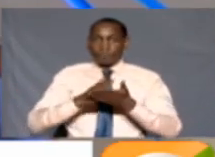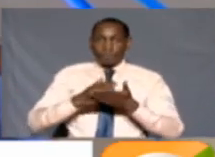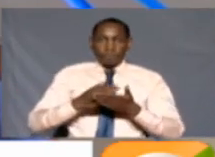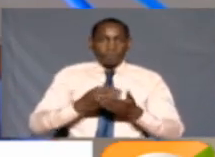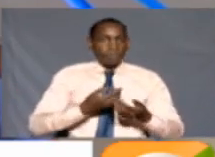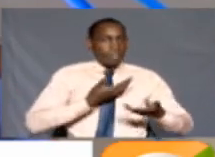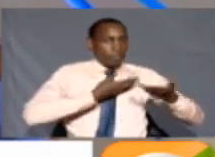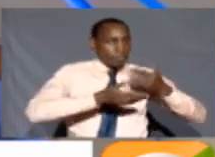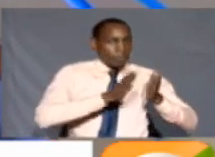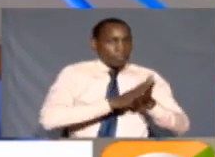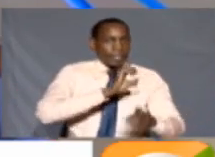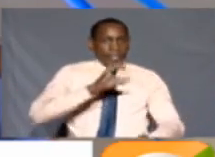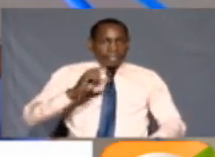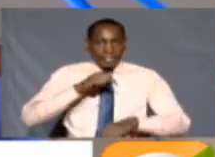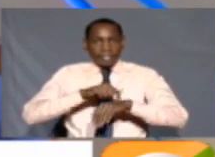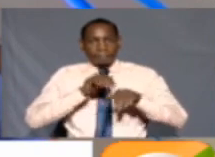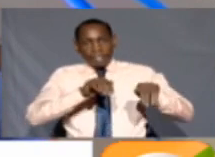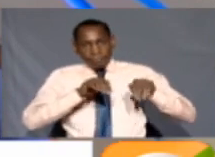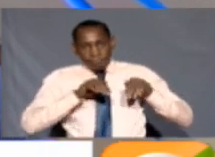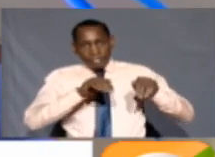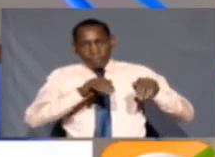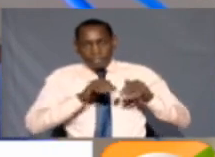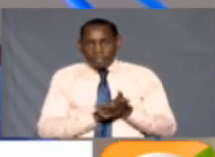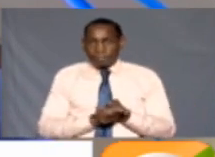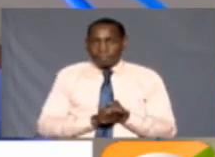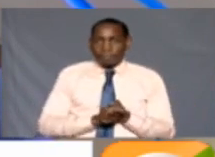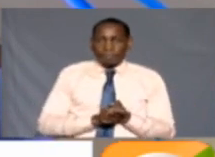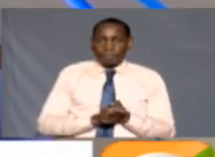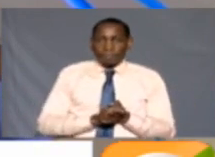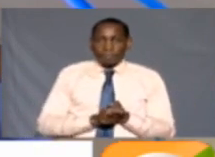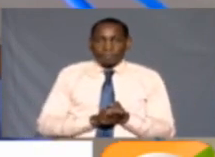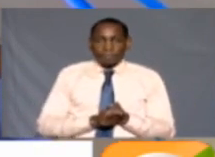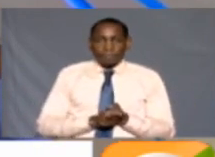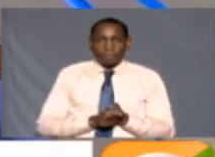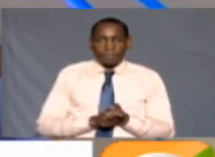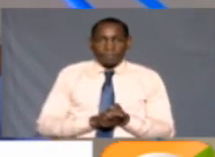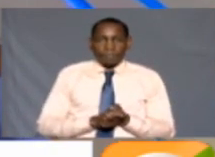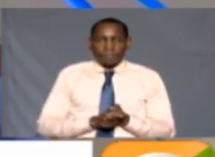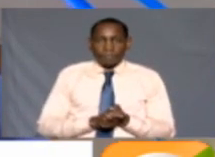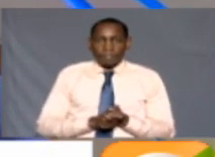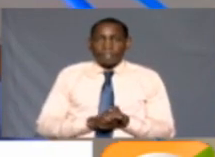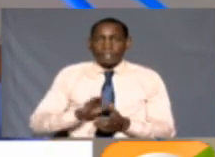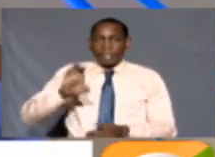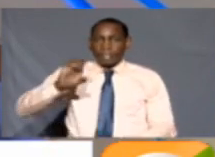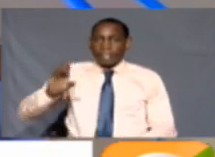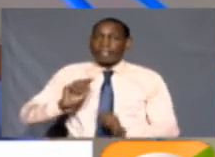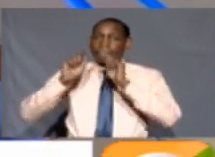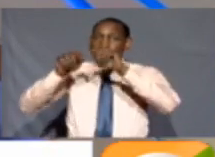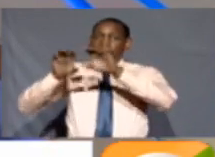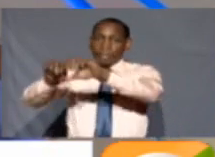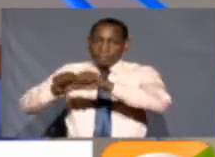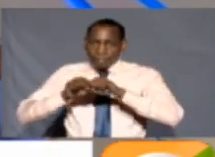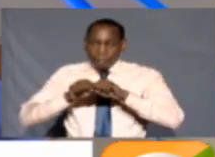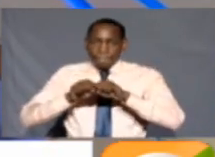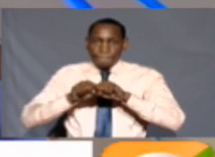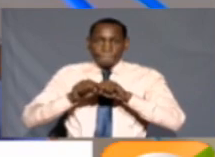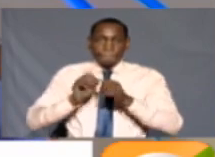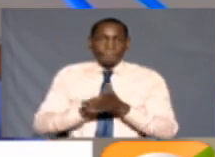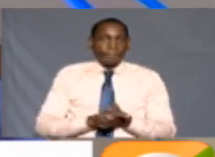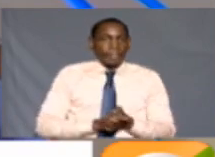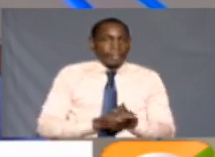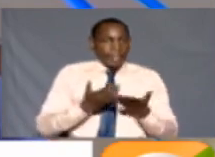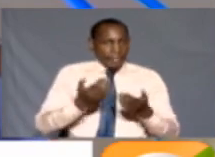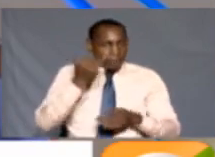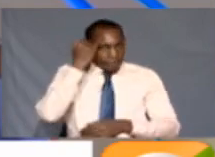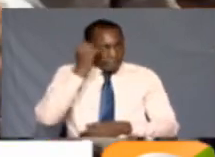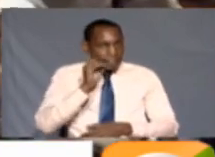to ESCC, it's just a matter of time. It's not a matter of if, the matter is when ESCC will come for them. Mm-hmm. So the idea here